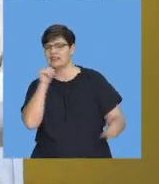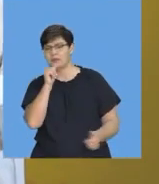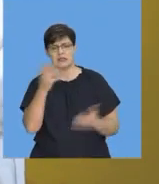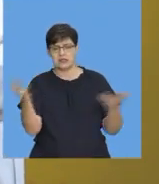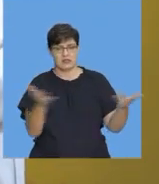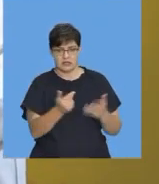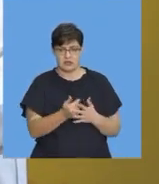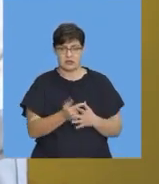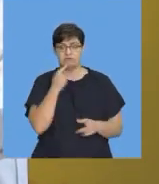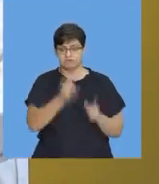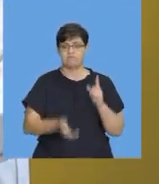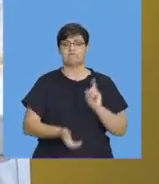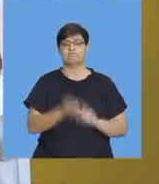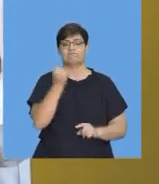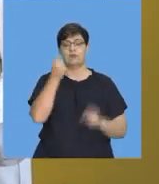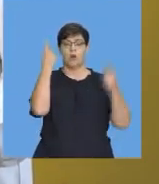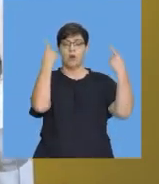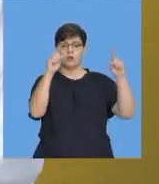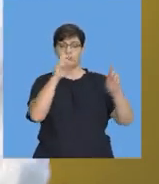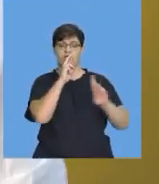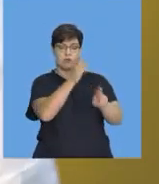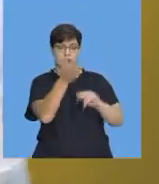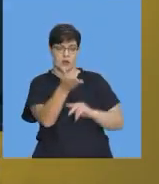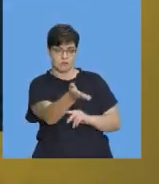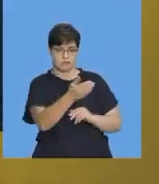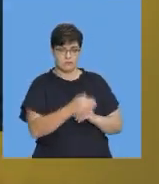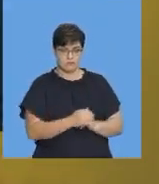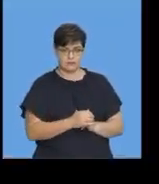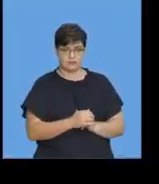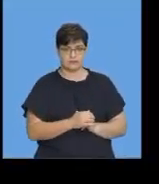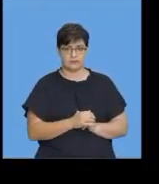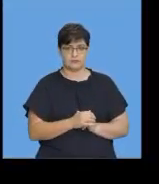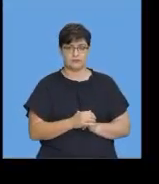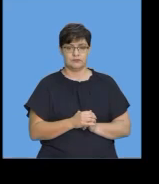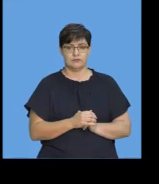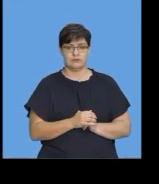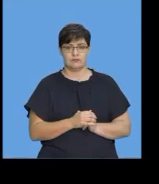will find the auditor's report there. Okay.